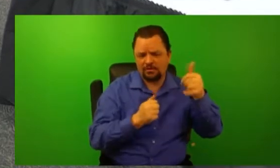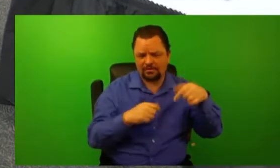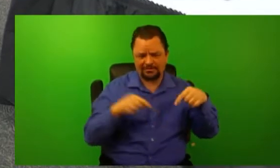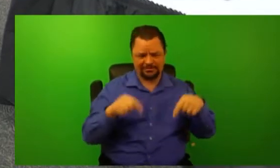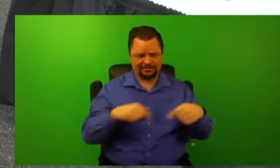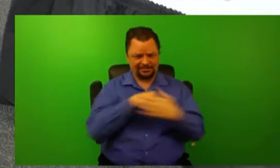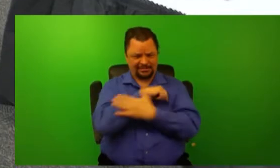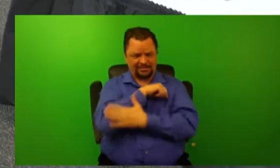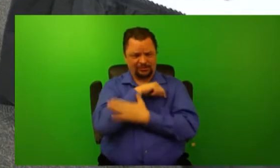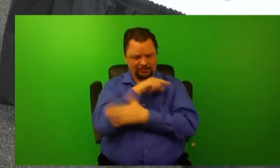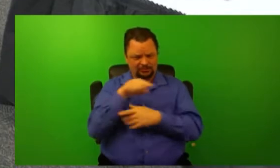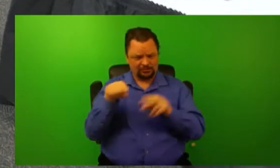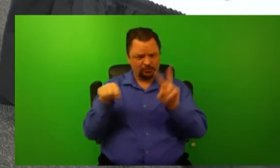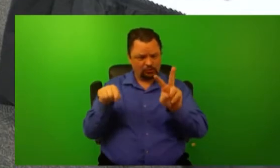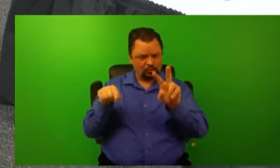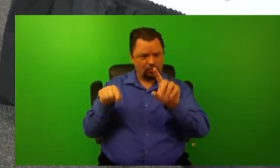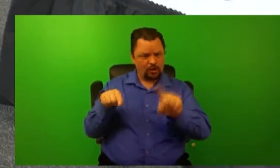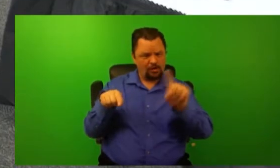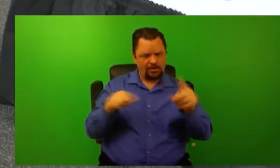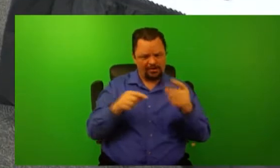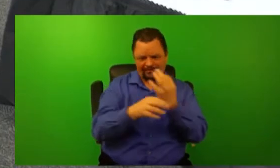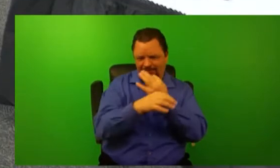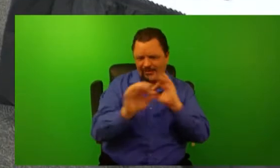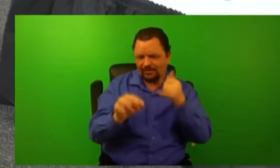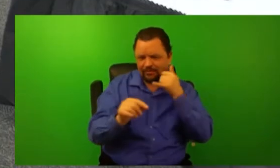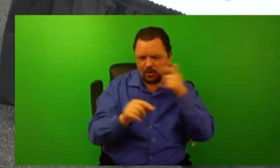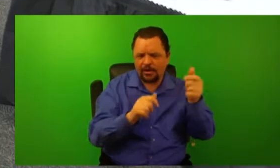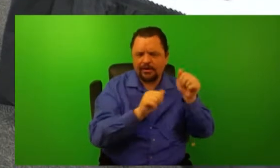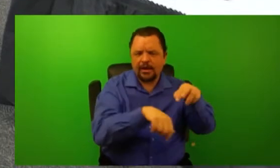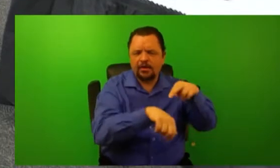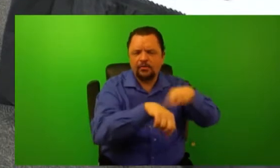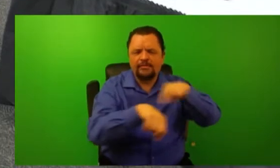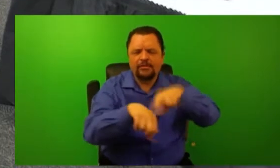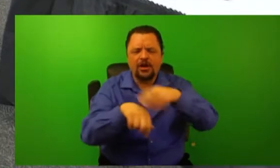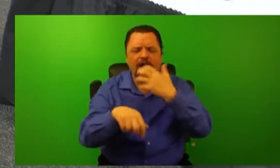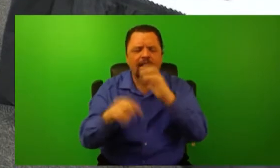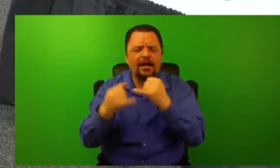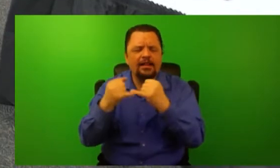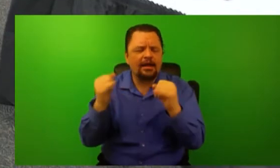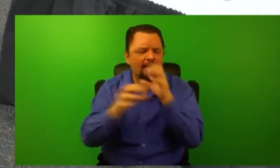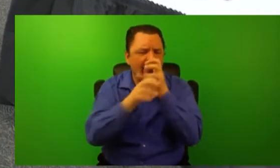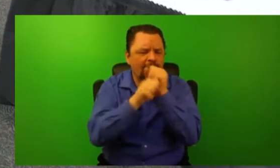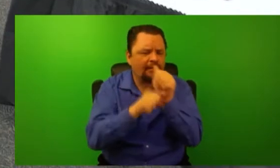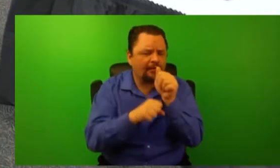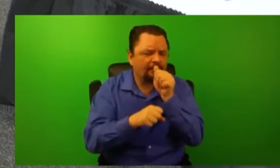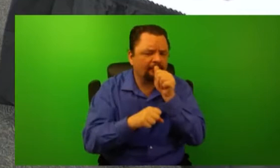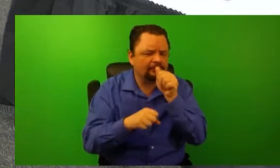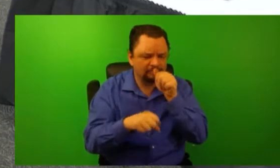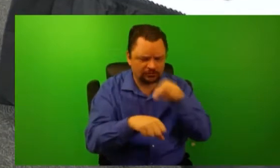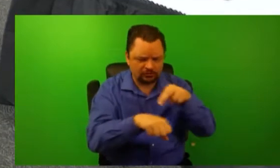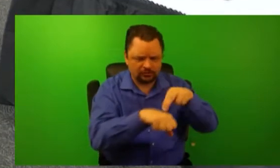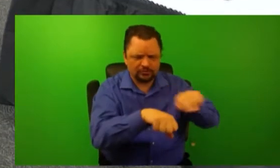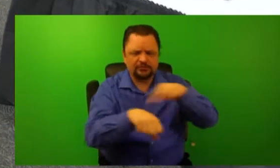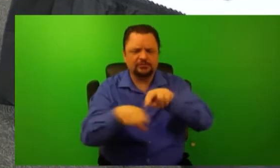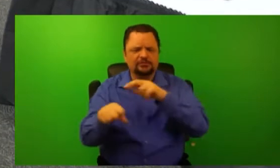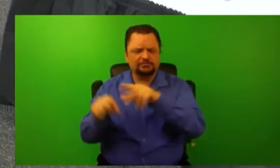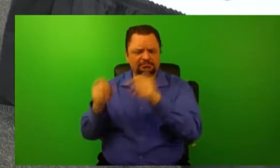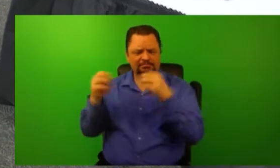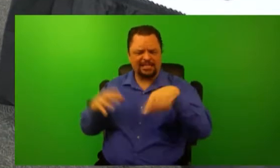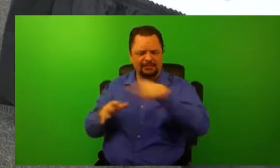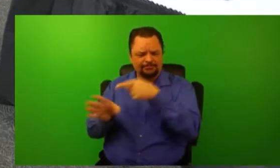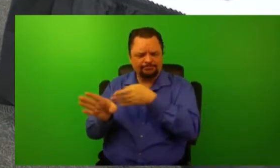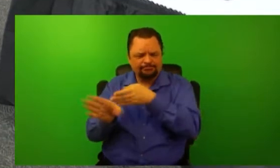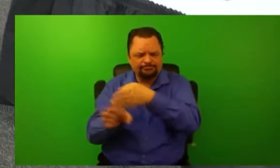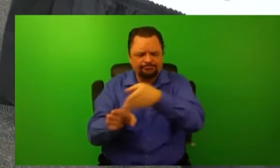free and confidential referral hotline staffed by multilingual trained information specialists. In March 2020, Pikes